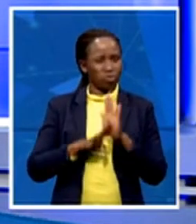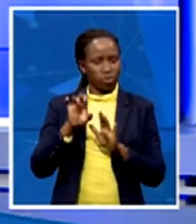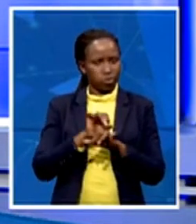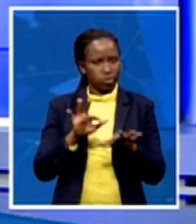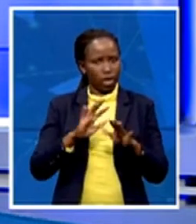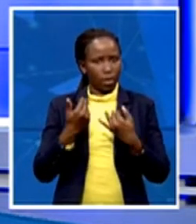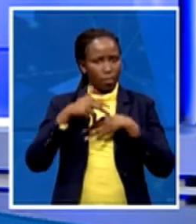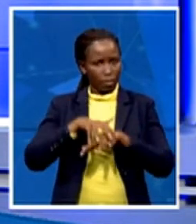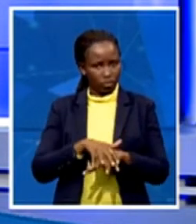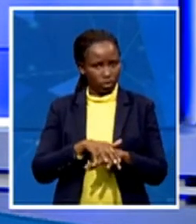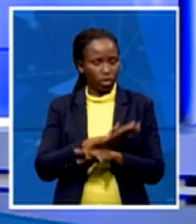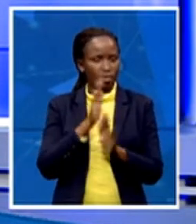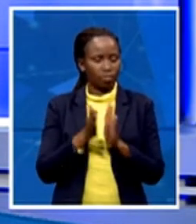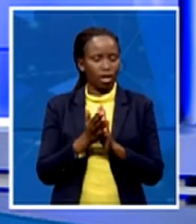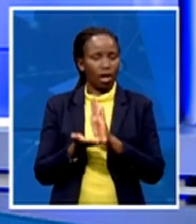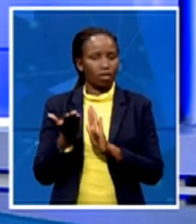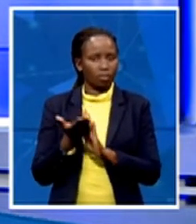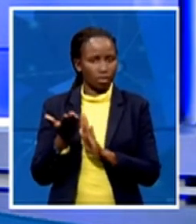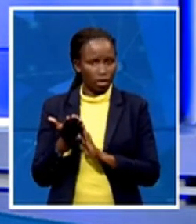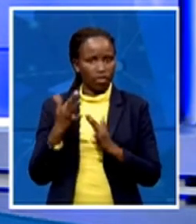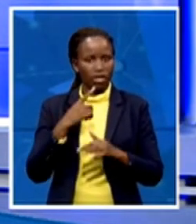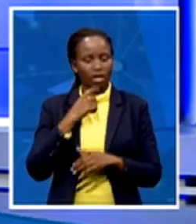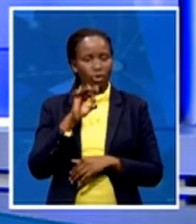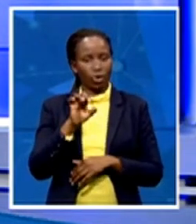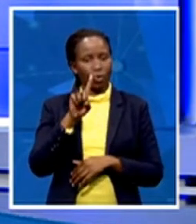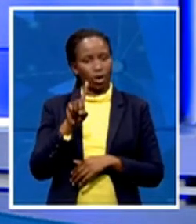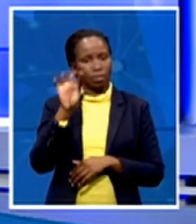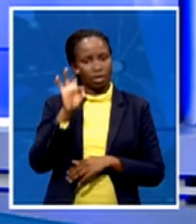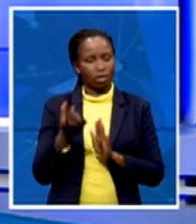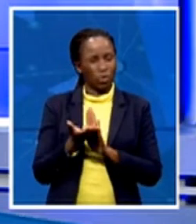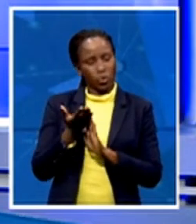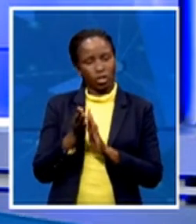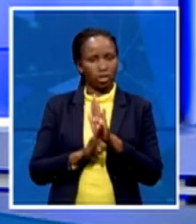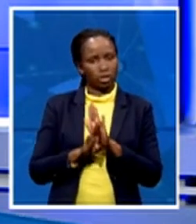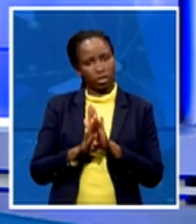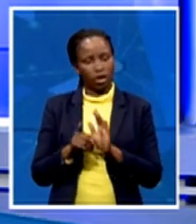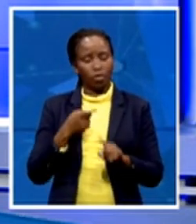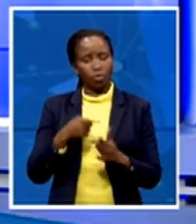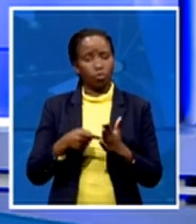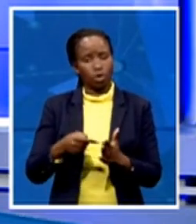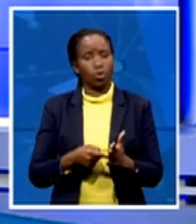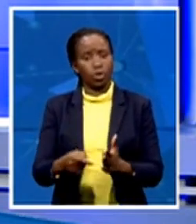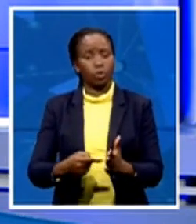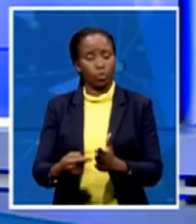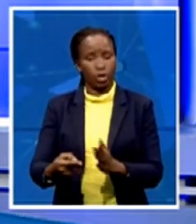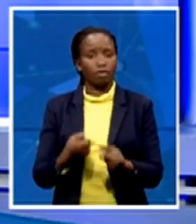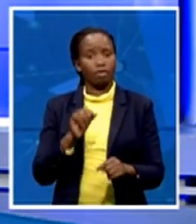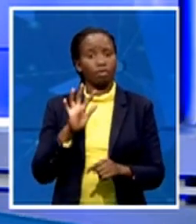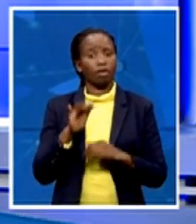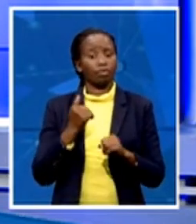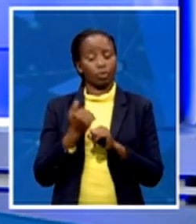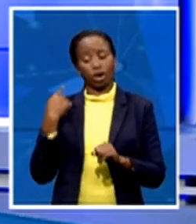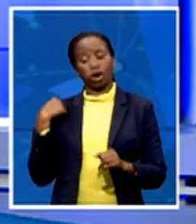saying 31% increase week on week. For 5 weeks in a row, there's been an upward trend of